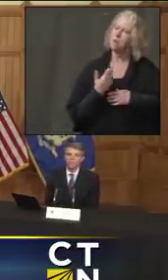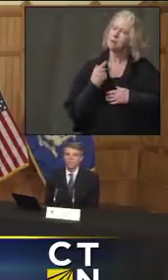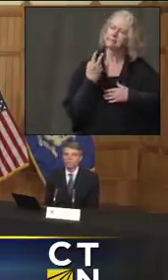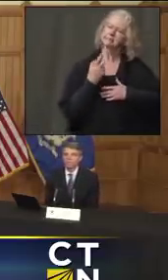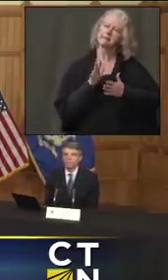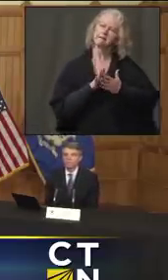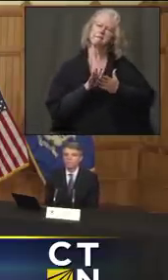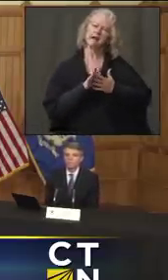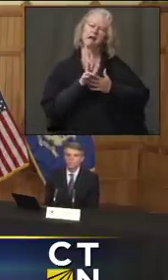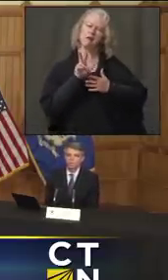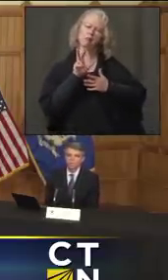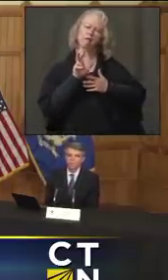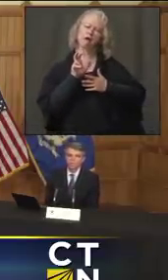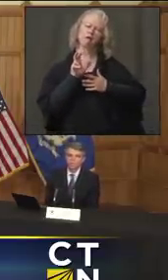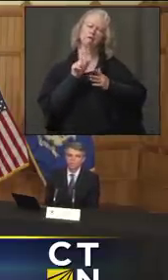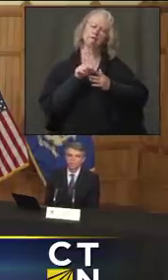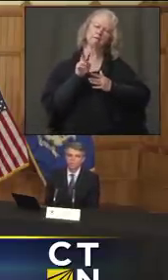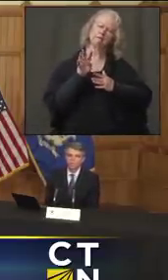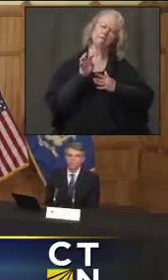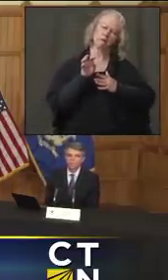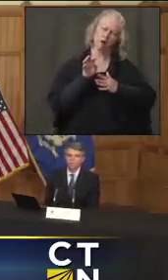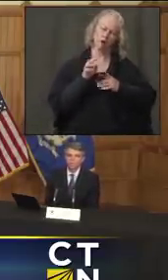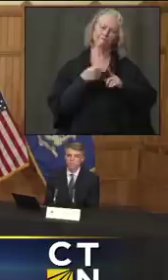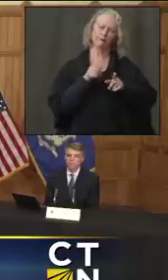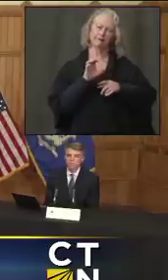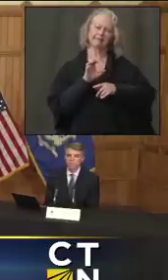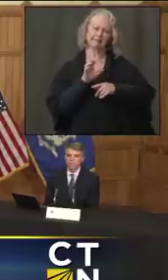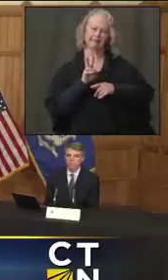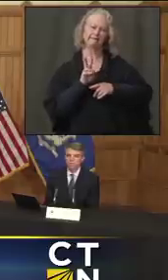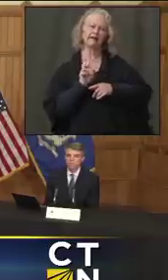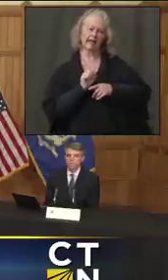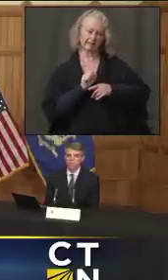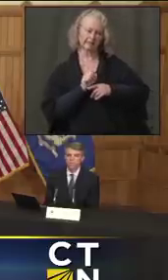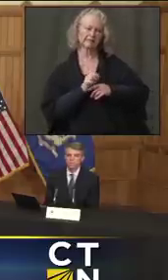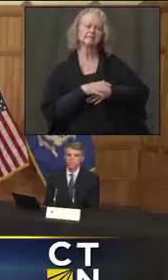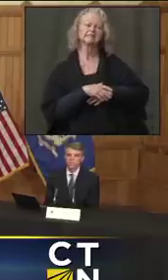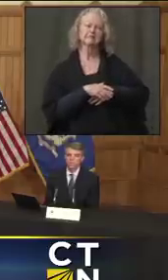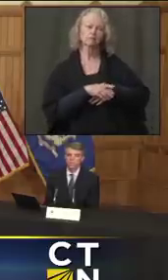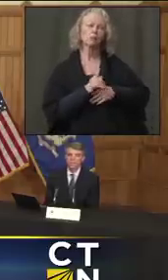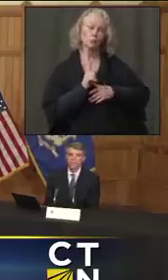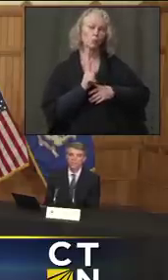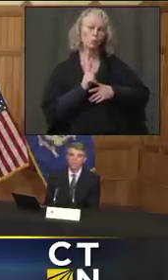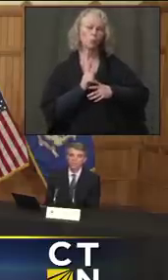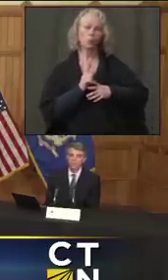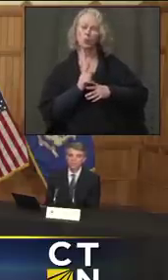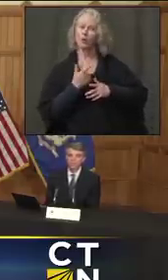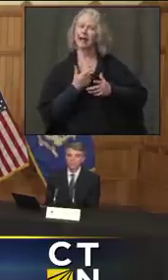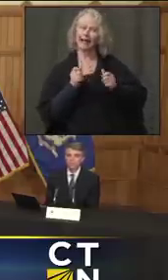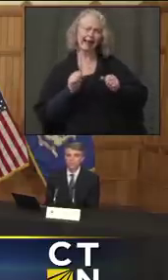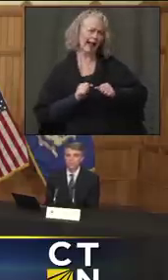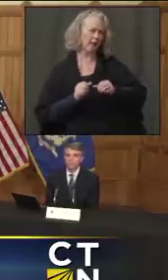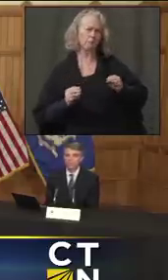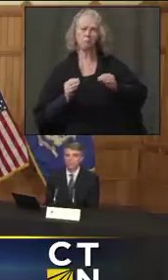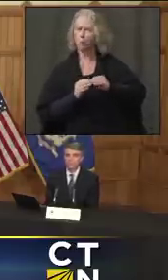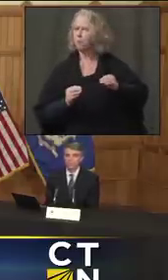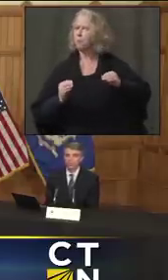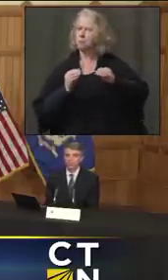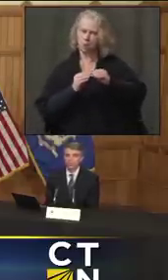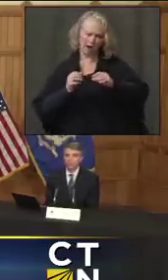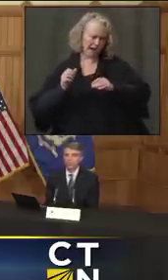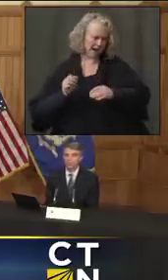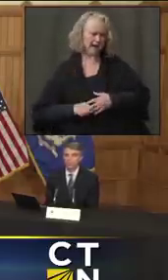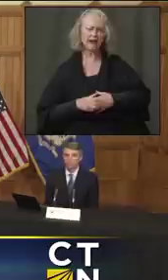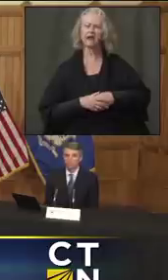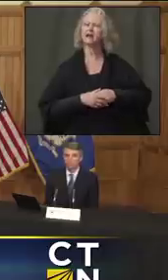around 300 or 400 tests a day coming out of CVS. So there's as Paul said before, there's significant capacity there. I was actually on their website this morning, and there